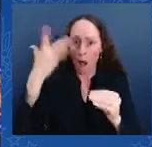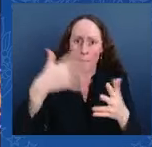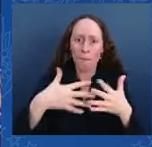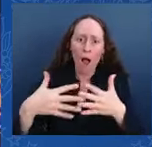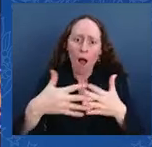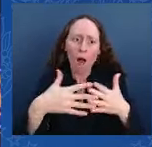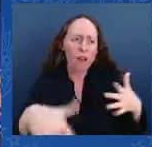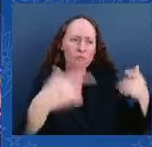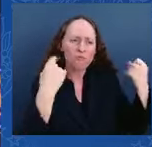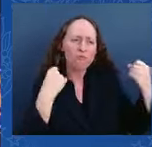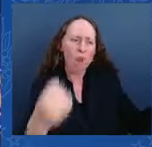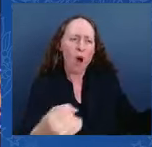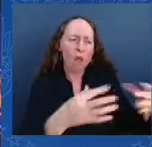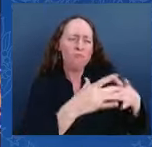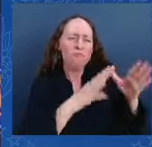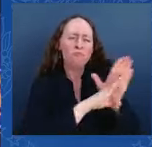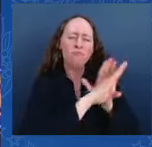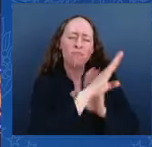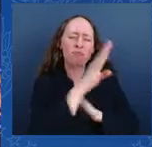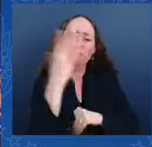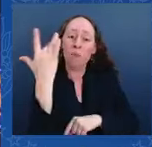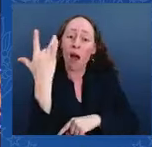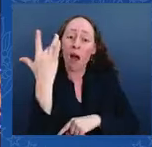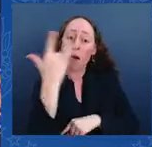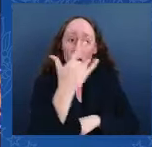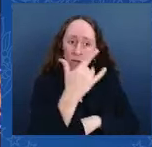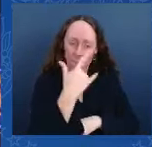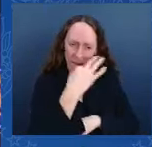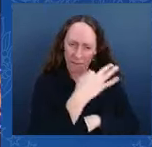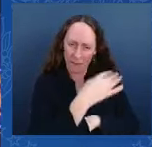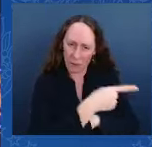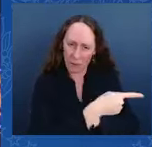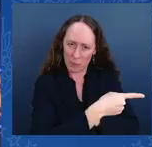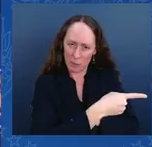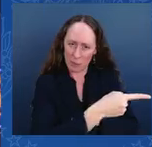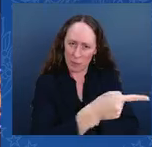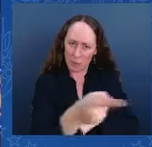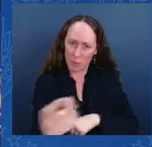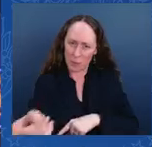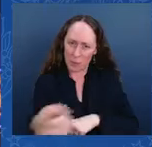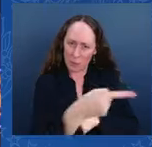built this country, and unions built the middle class.